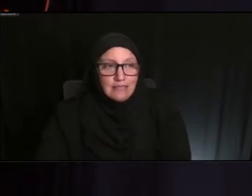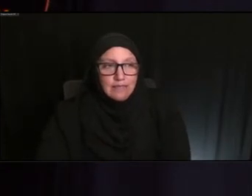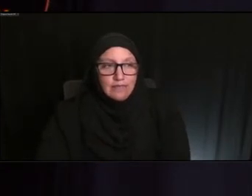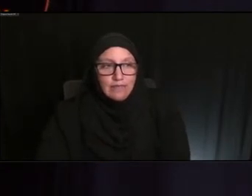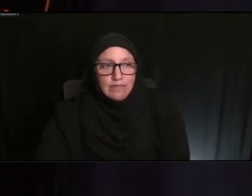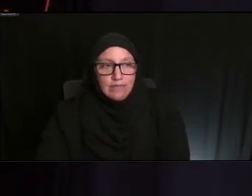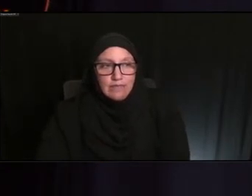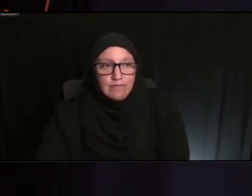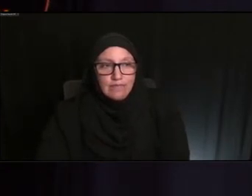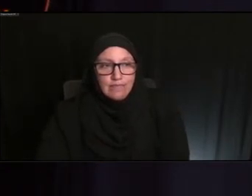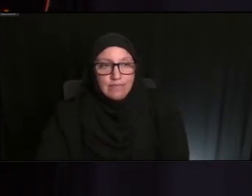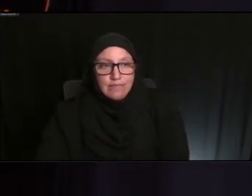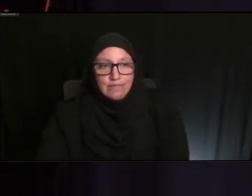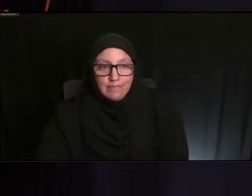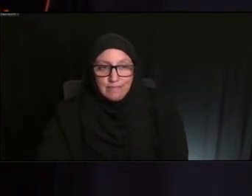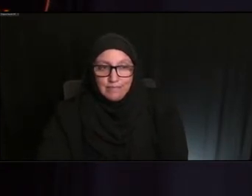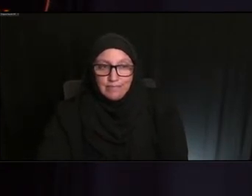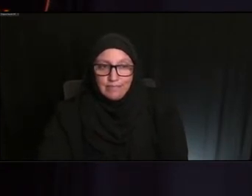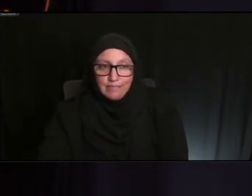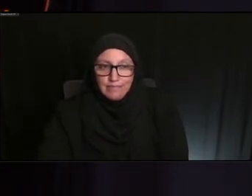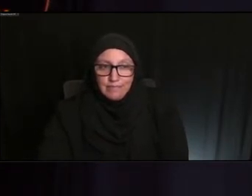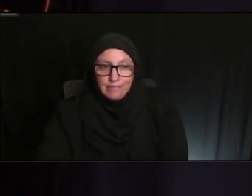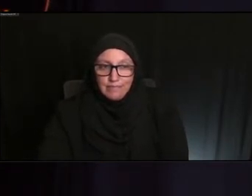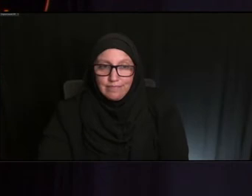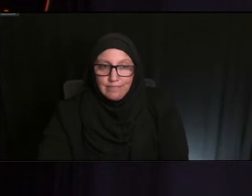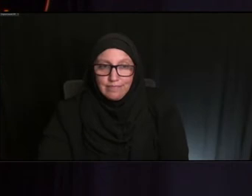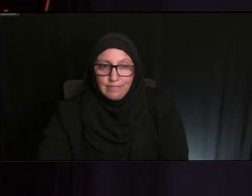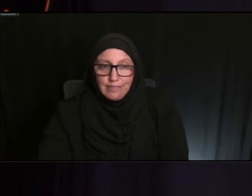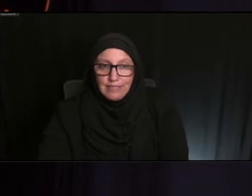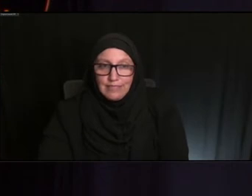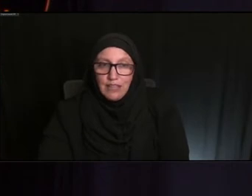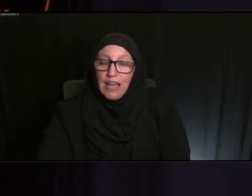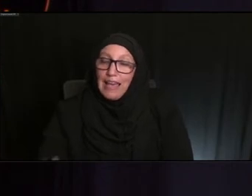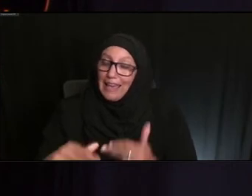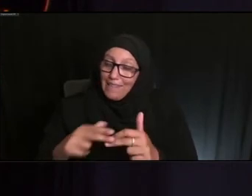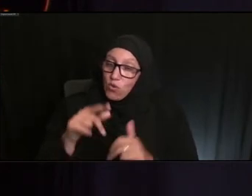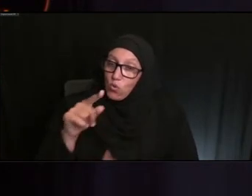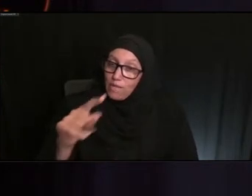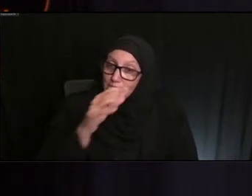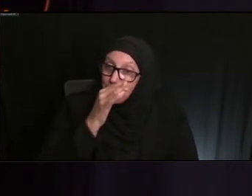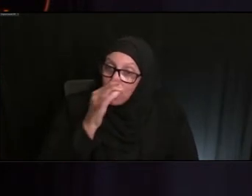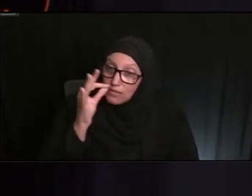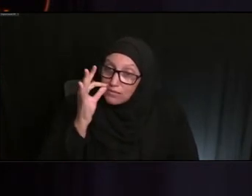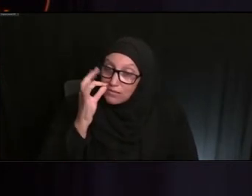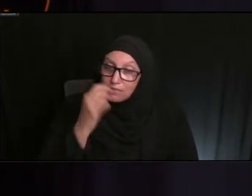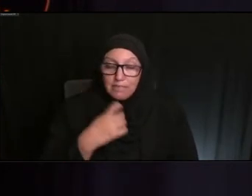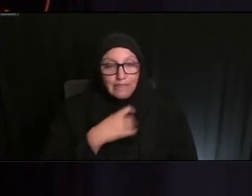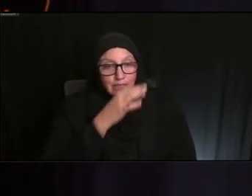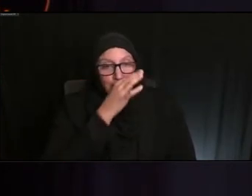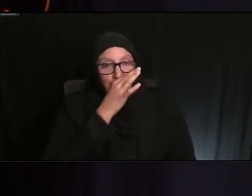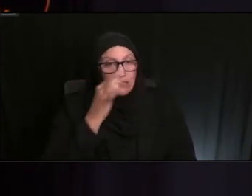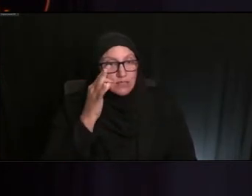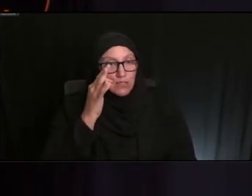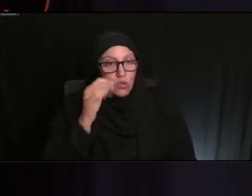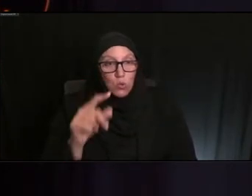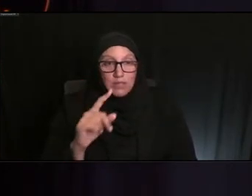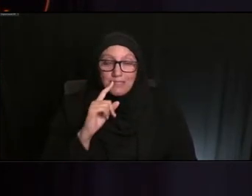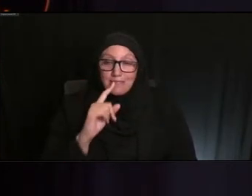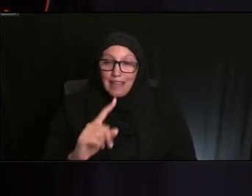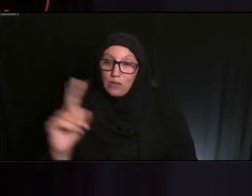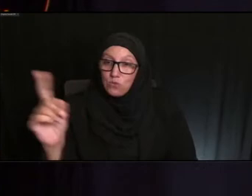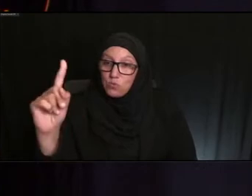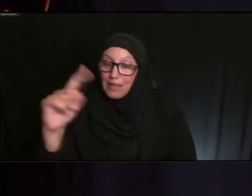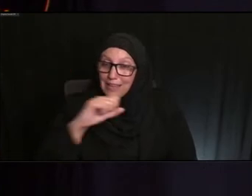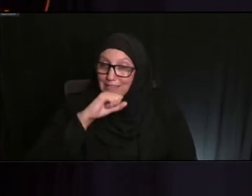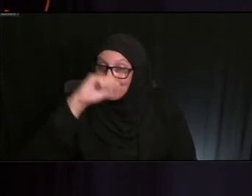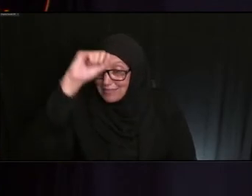you fast, we fast. If you say today is Eid, then we say today is Eid.